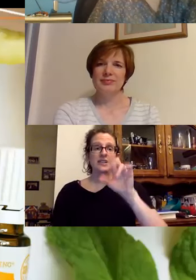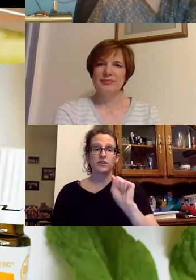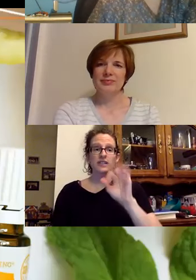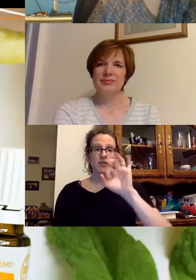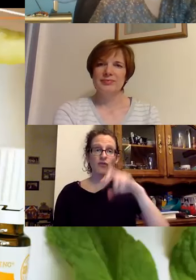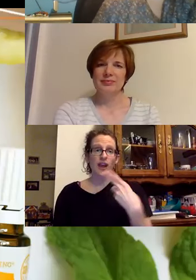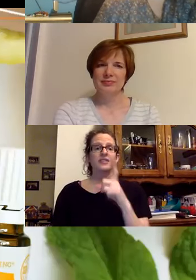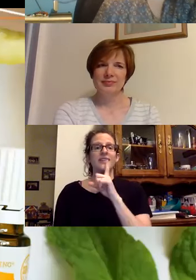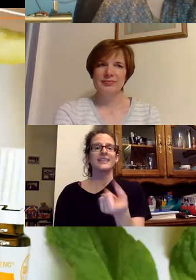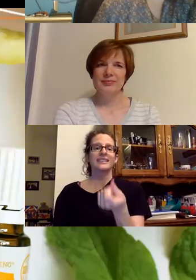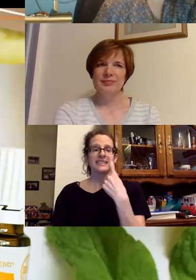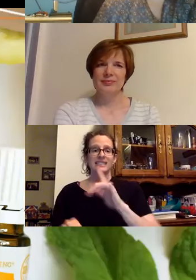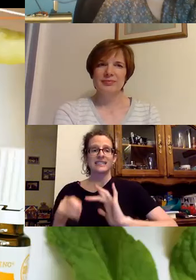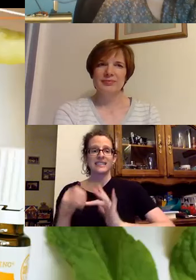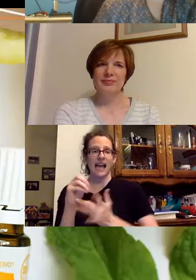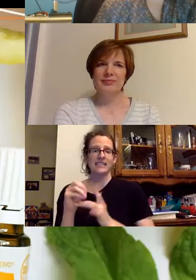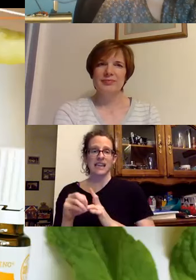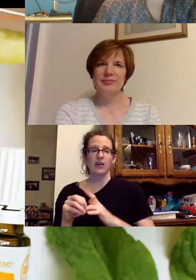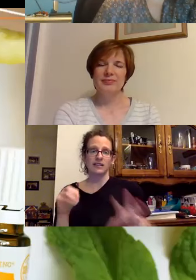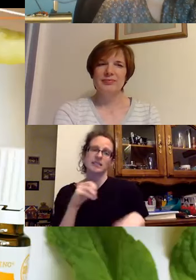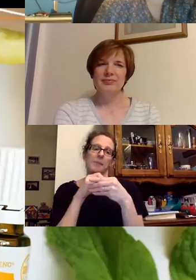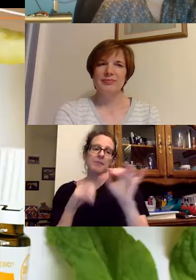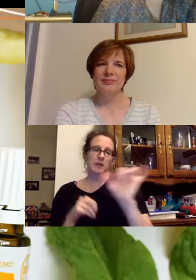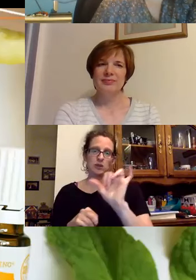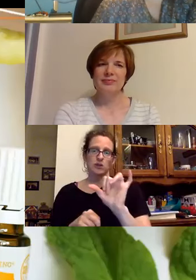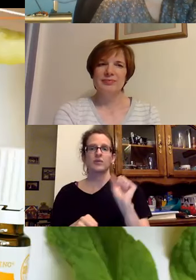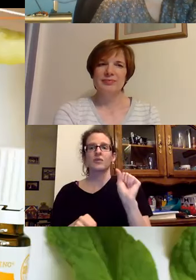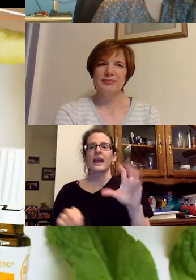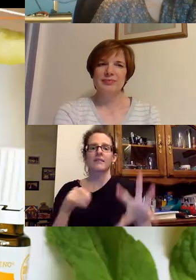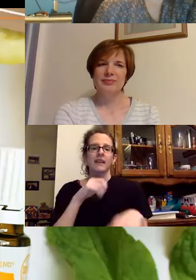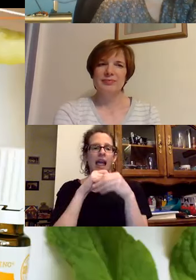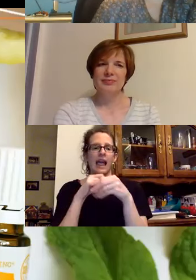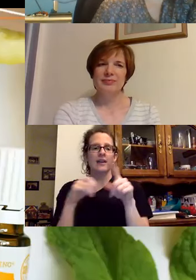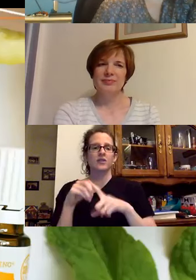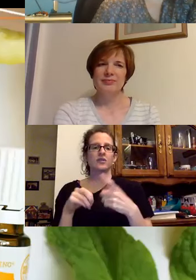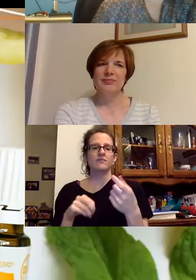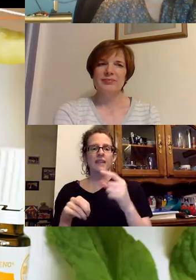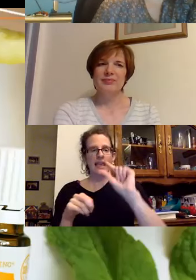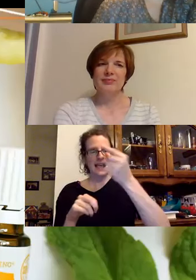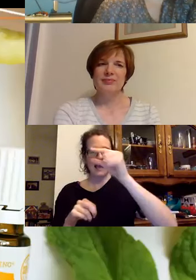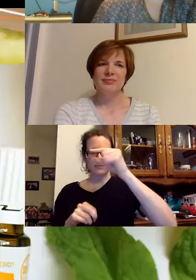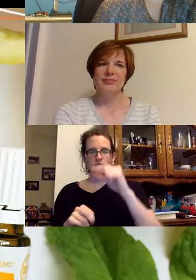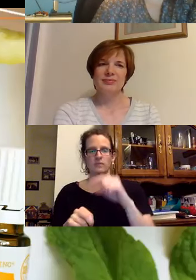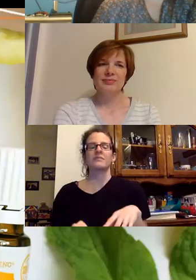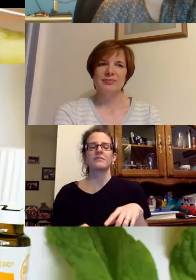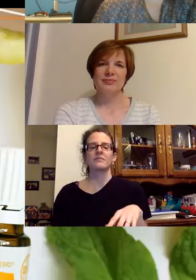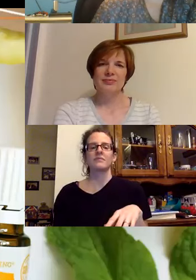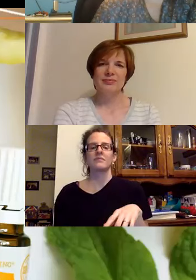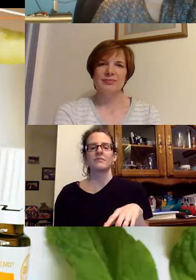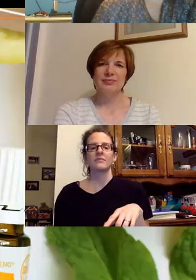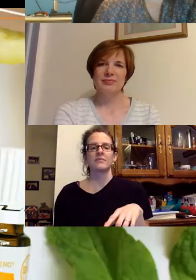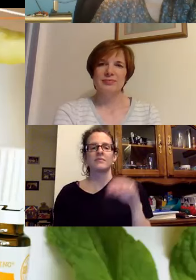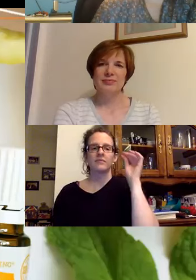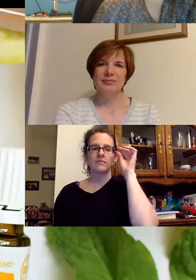amazing dietary supplement. You can add a few drops to a capsule, and you'll find that citrus oils and spearmint are very,